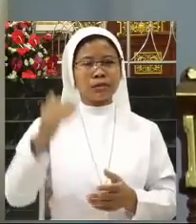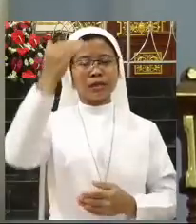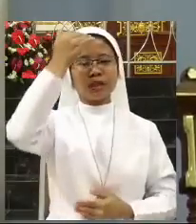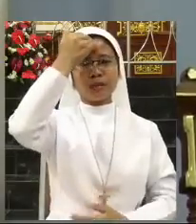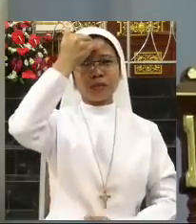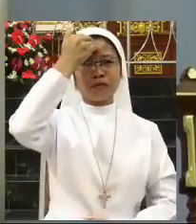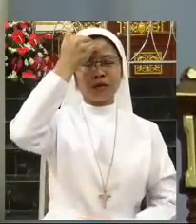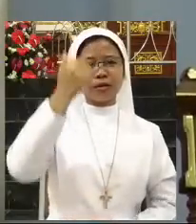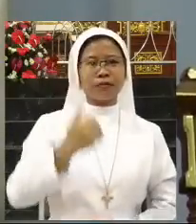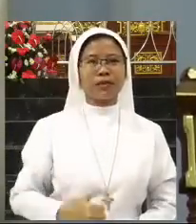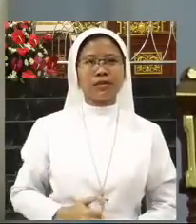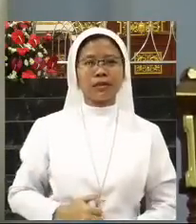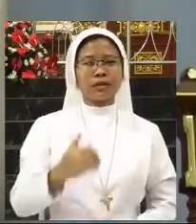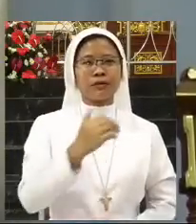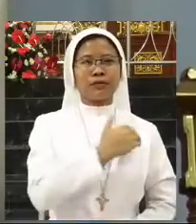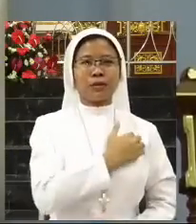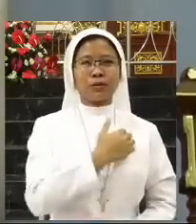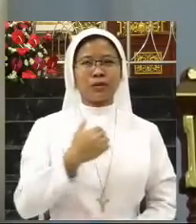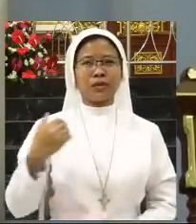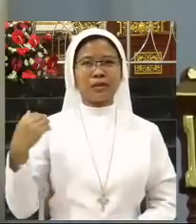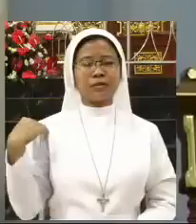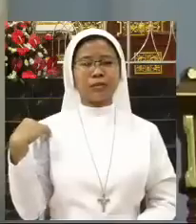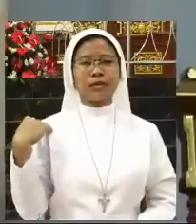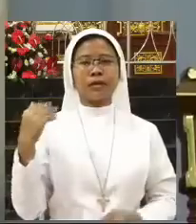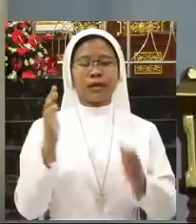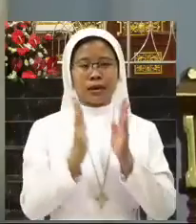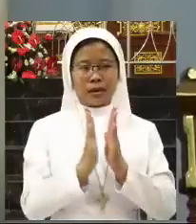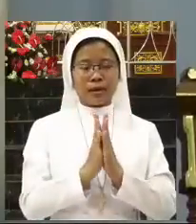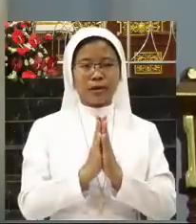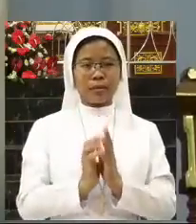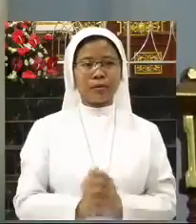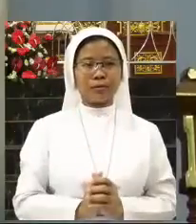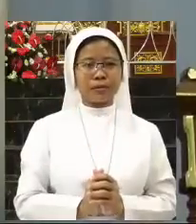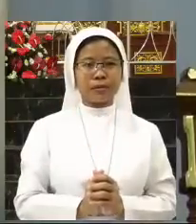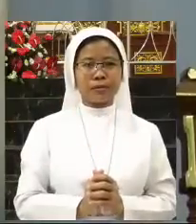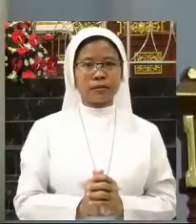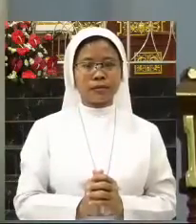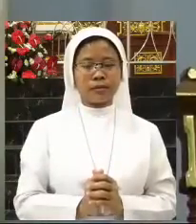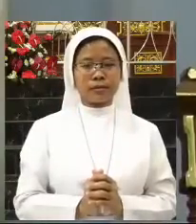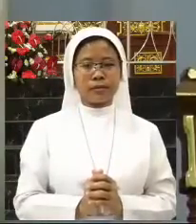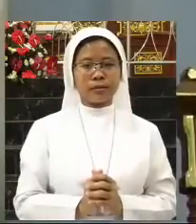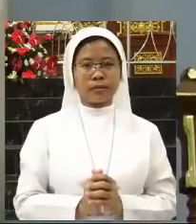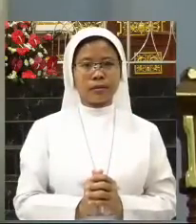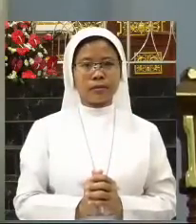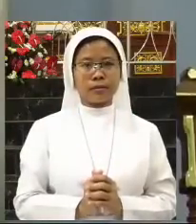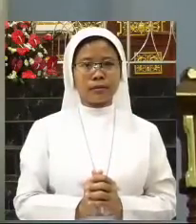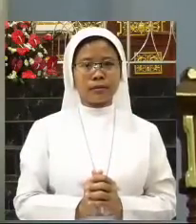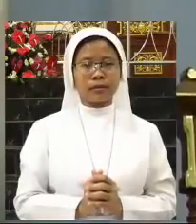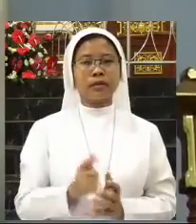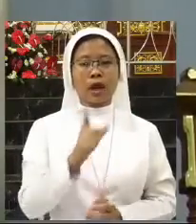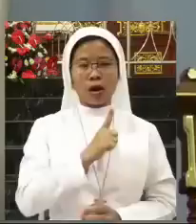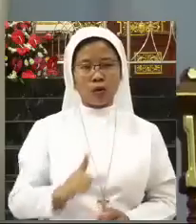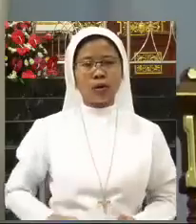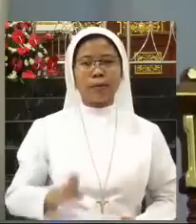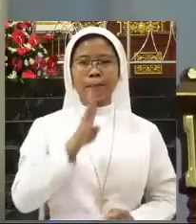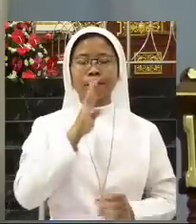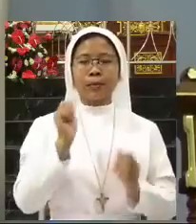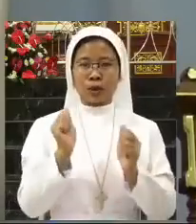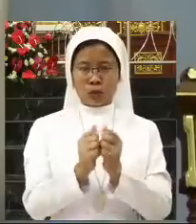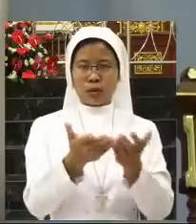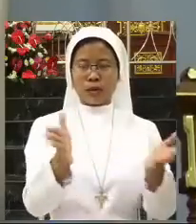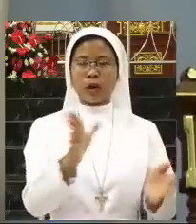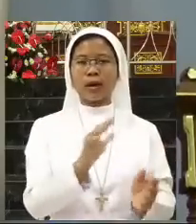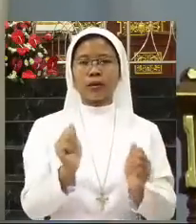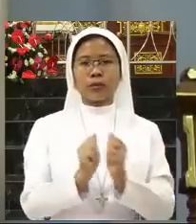In the name of the Father, and of the Son, and of the Holy Spirit. Amen. The Lord be with you.